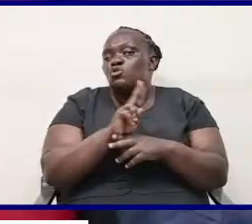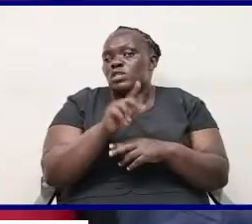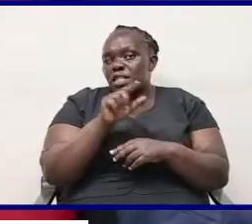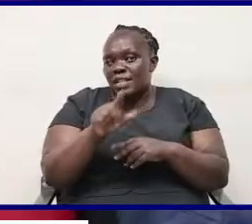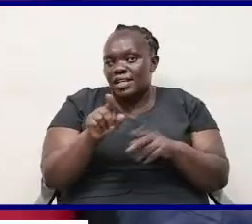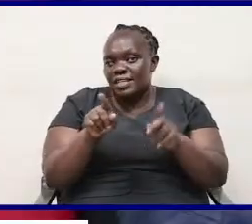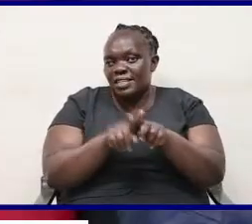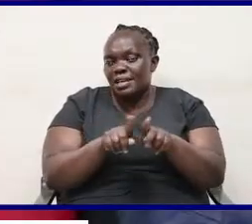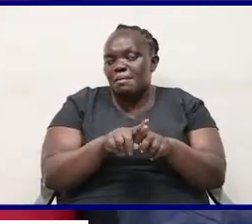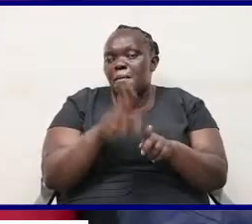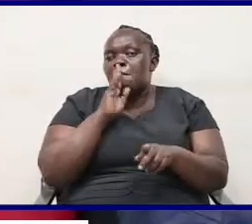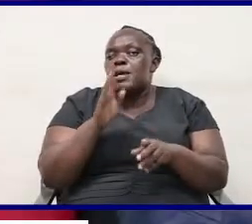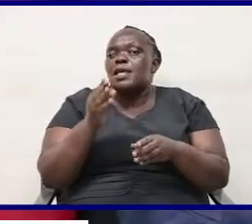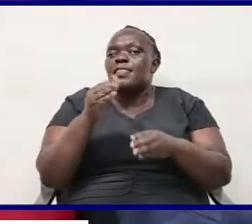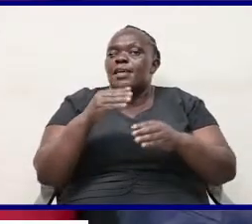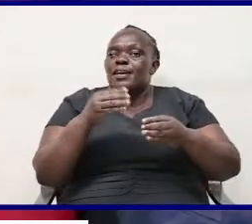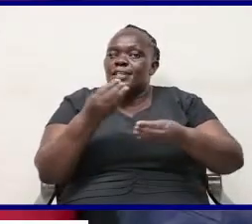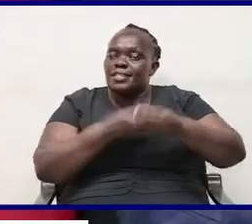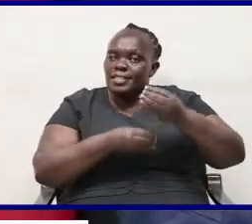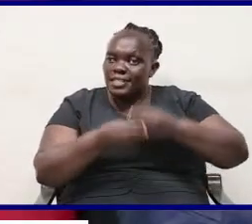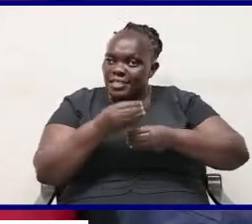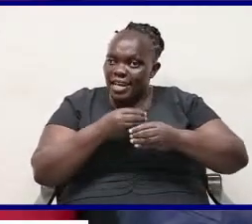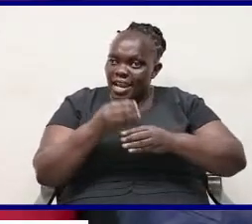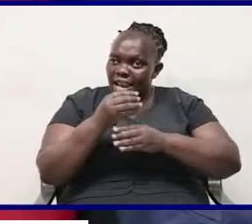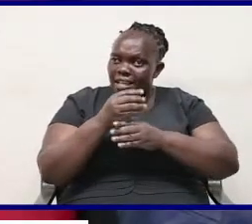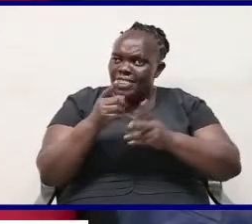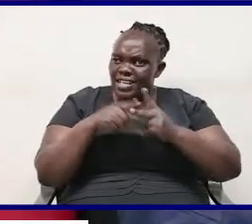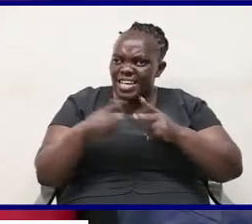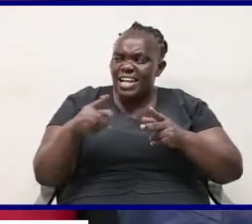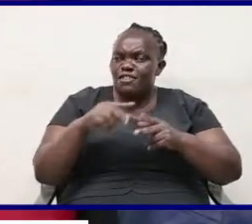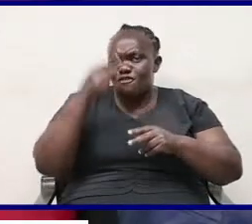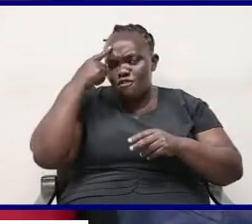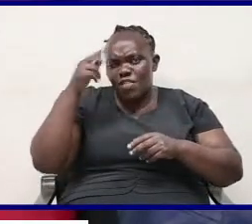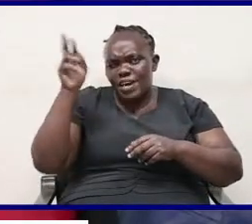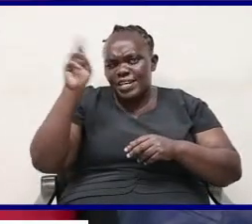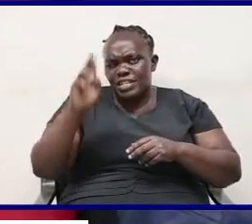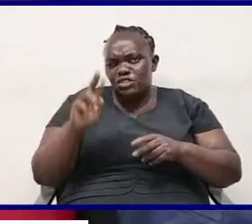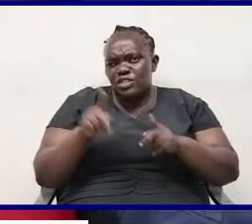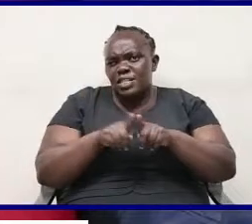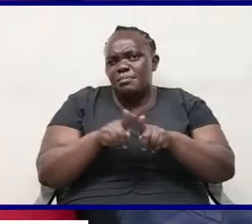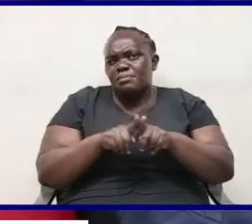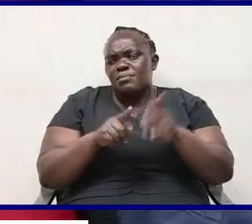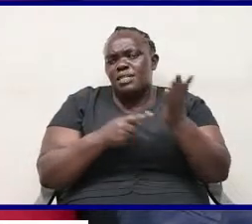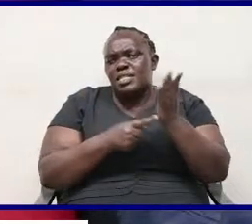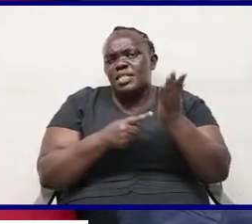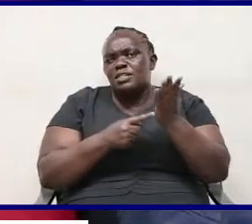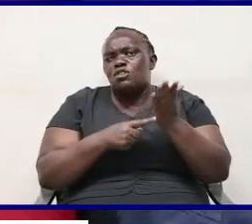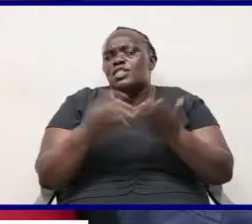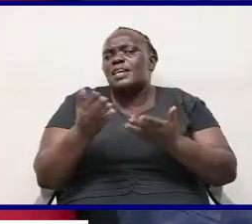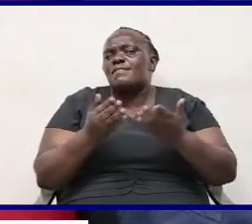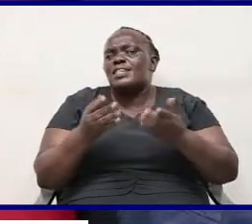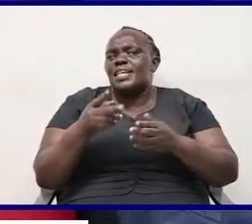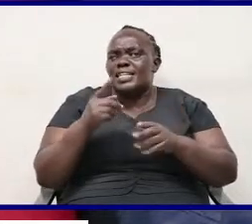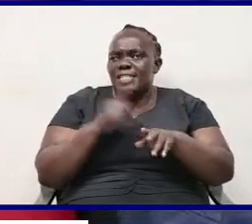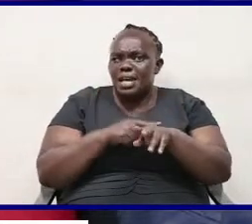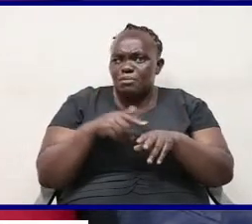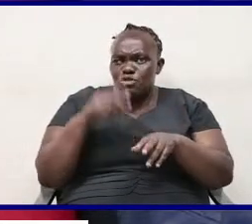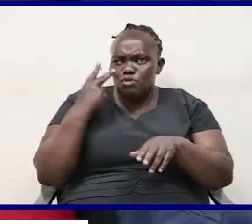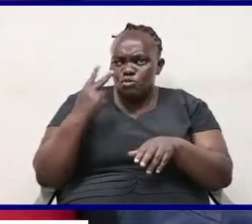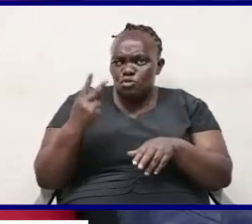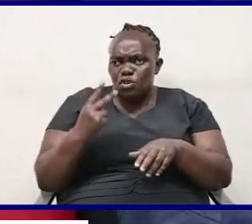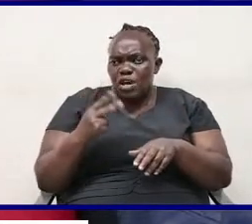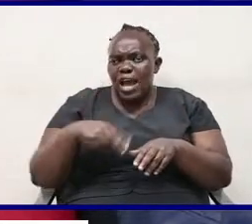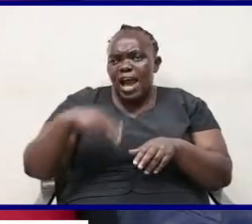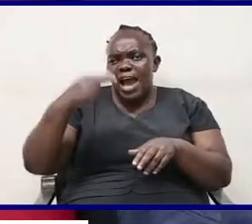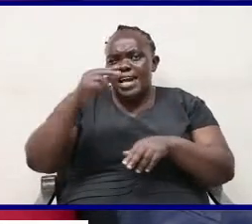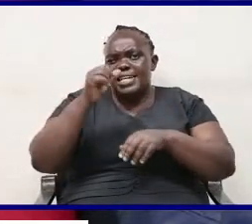that to actually be the trailblazer for the region in terms of digital services. But when you look at